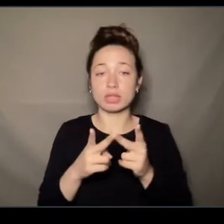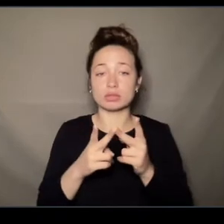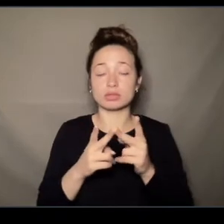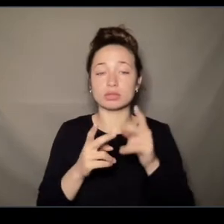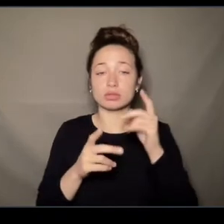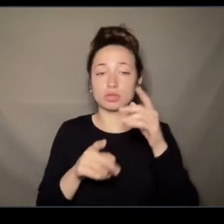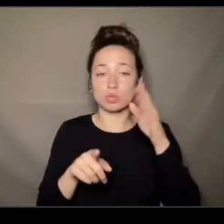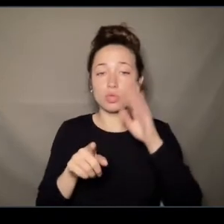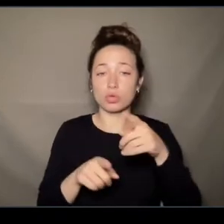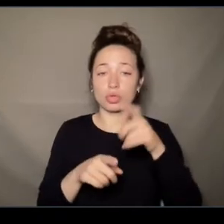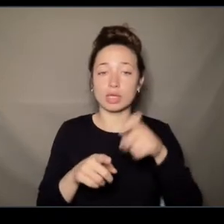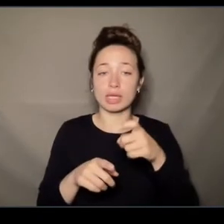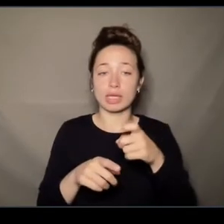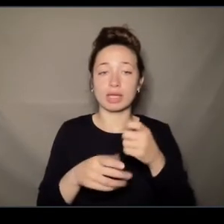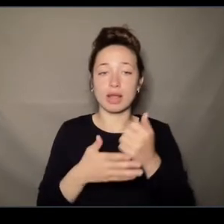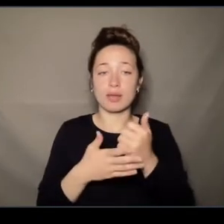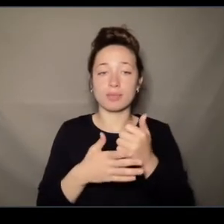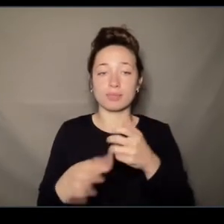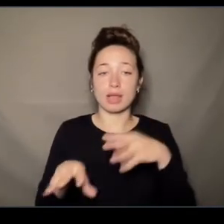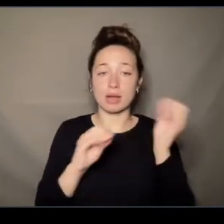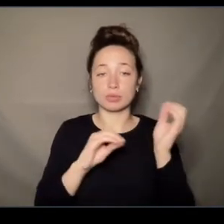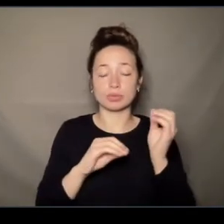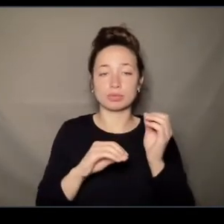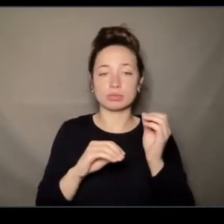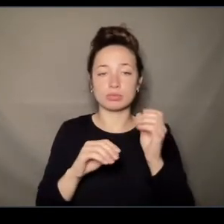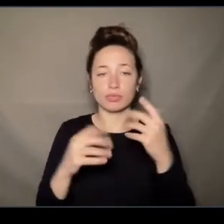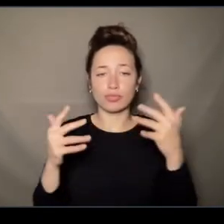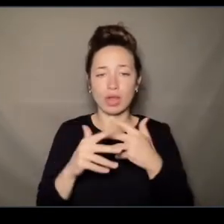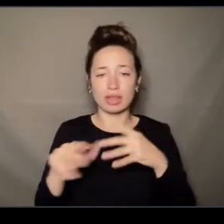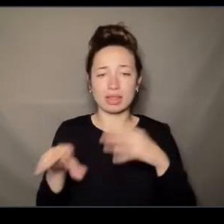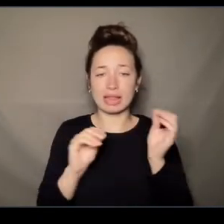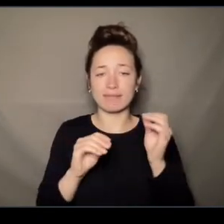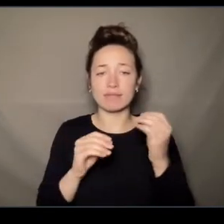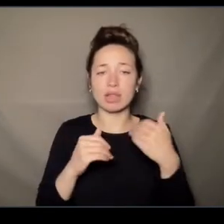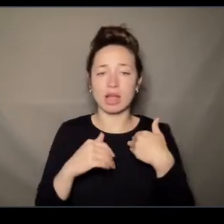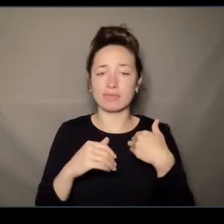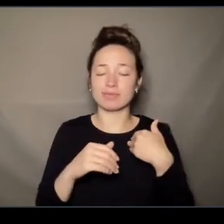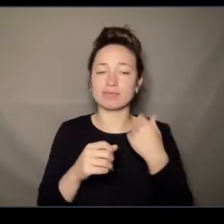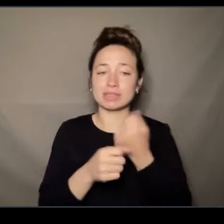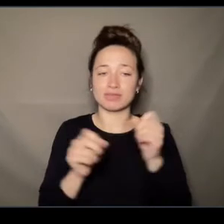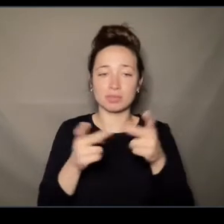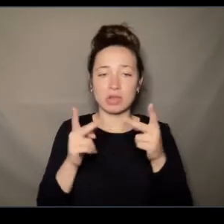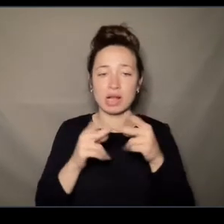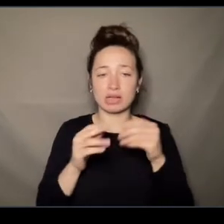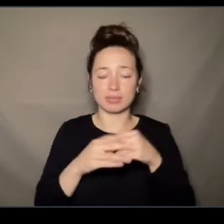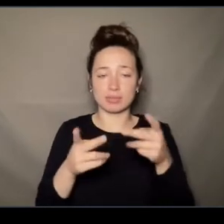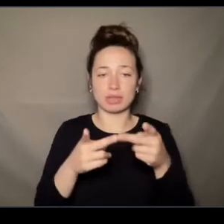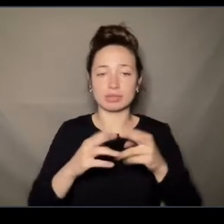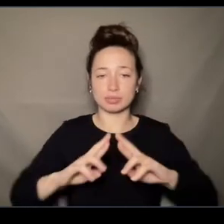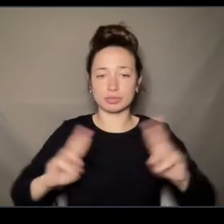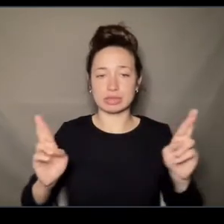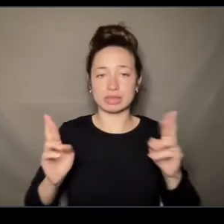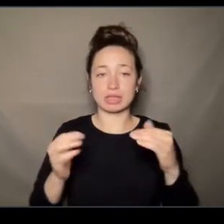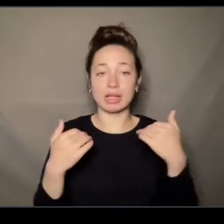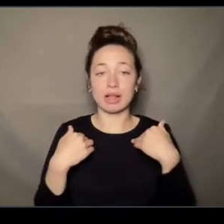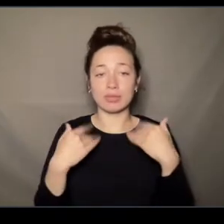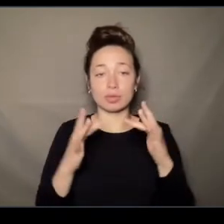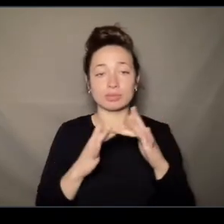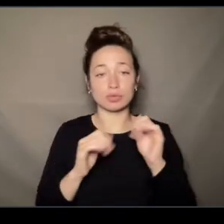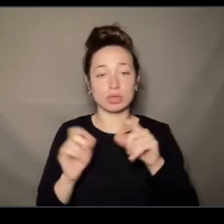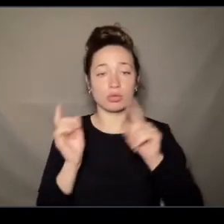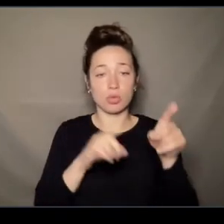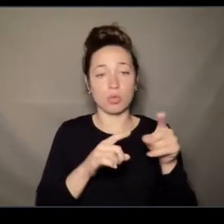at the place where you know you need to get out and you're afraid to leave, you need to have a safety plan in place. And there's a website